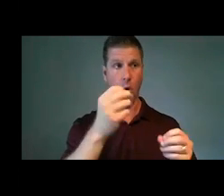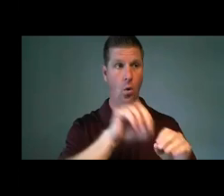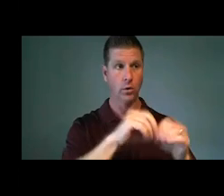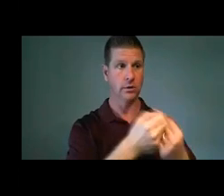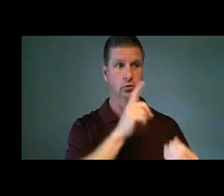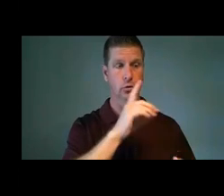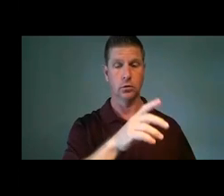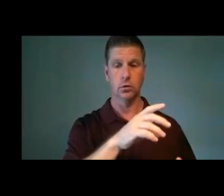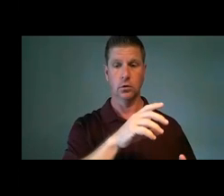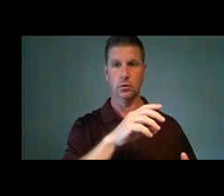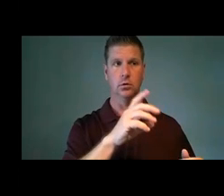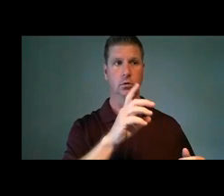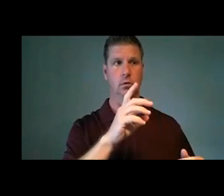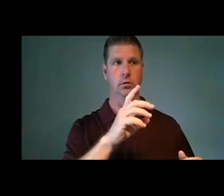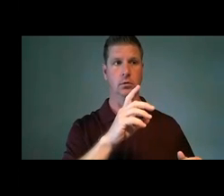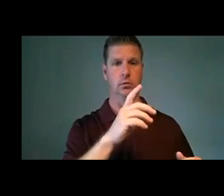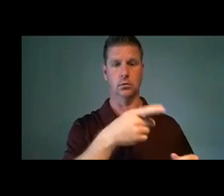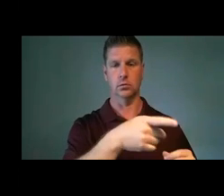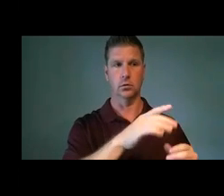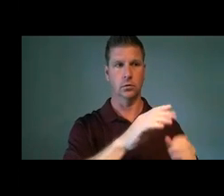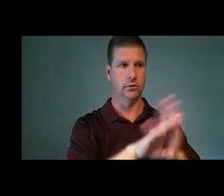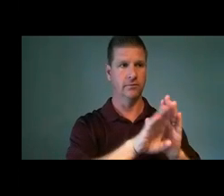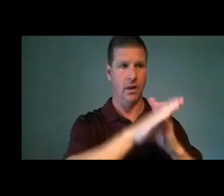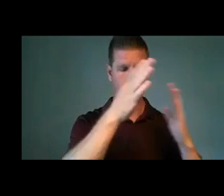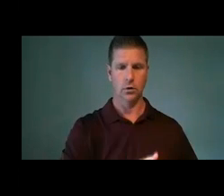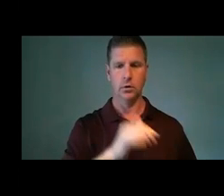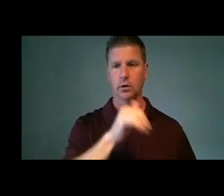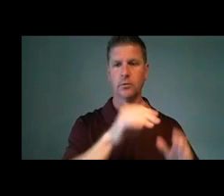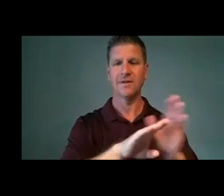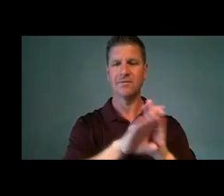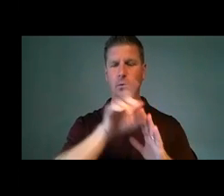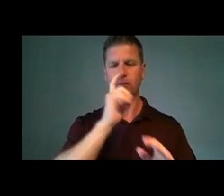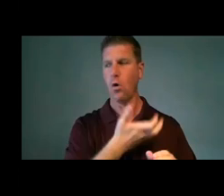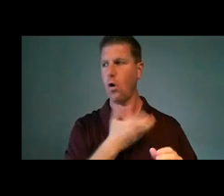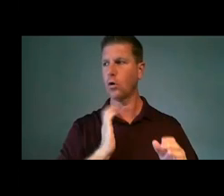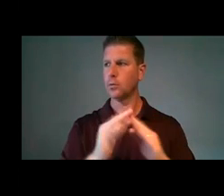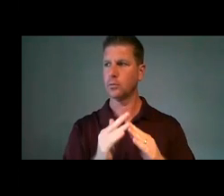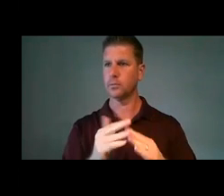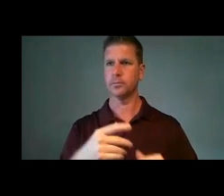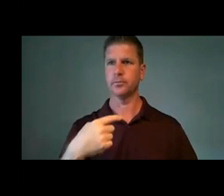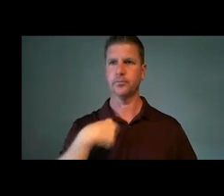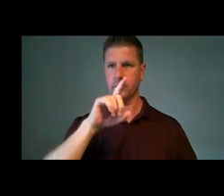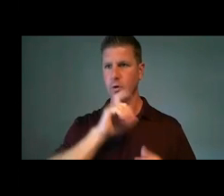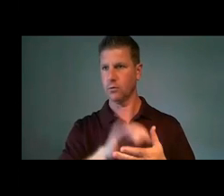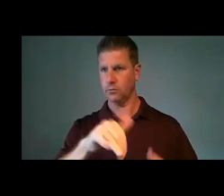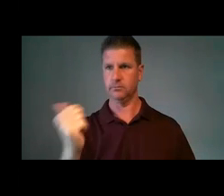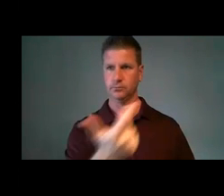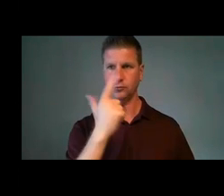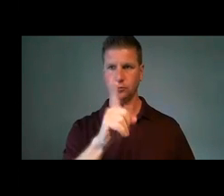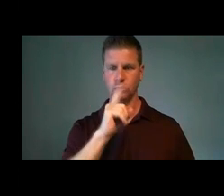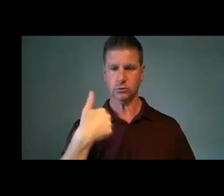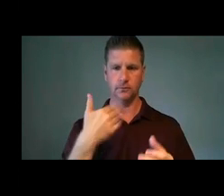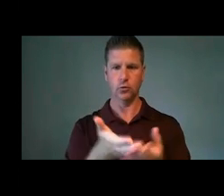have the right to choose who are developers, who are not developers for our community. we believe that everybody should have a right